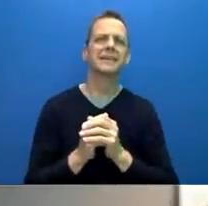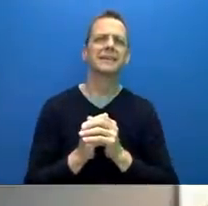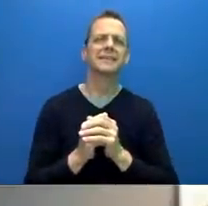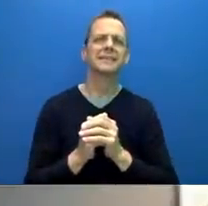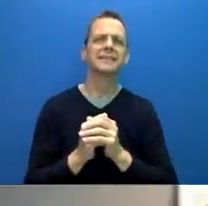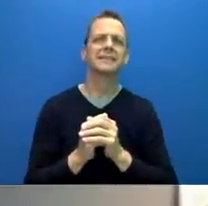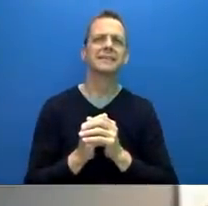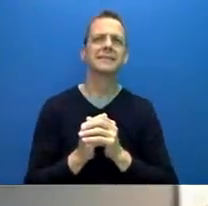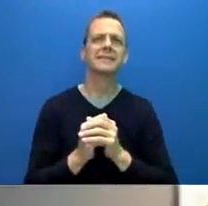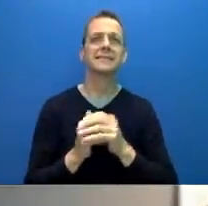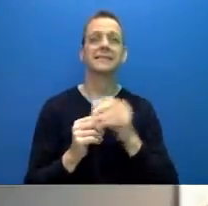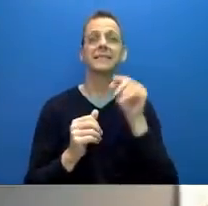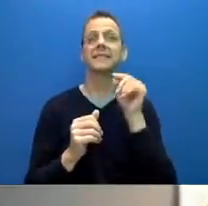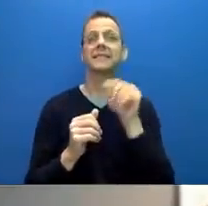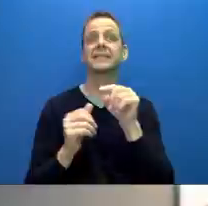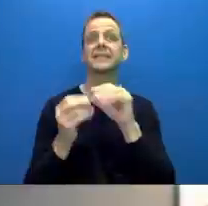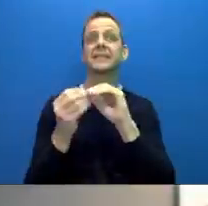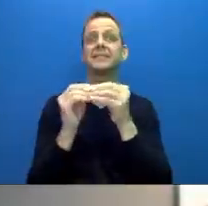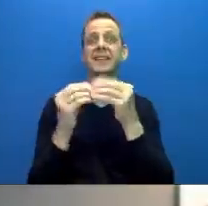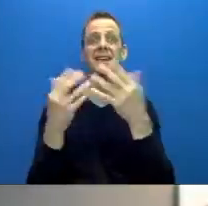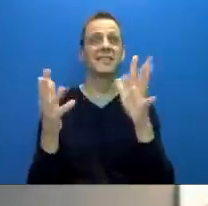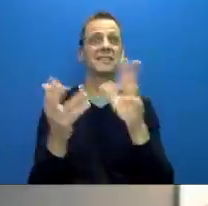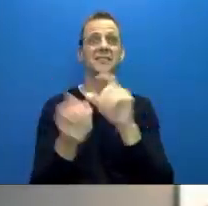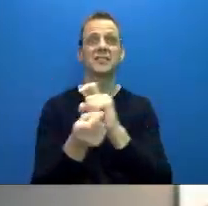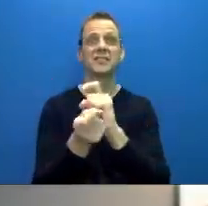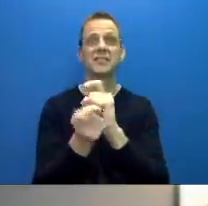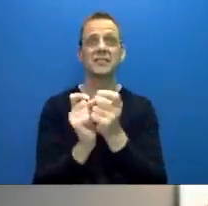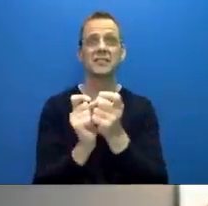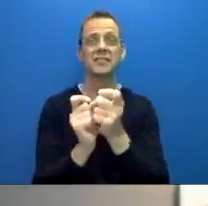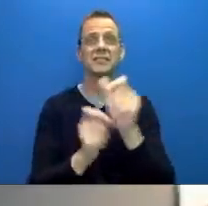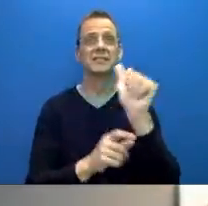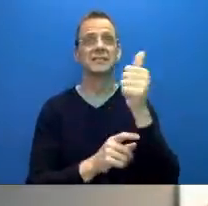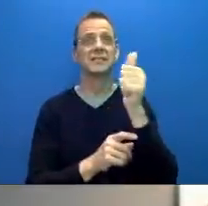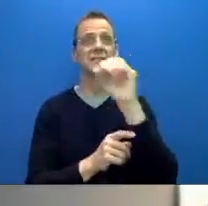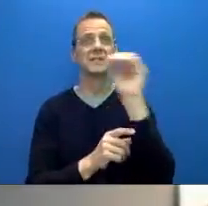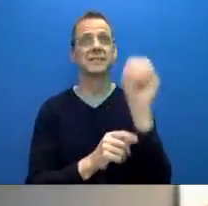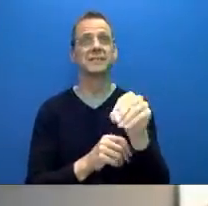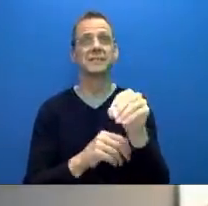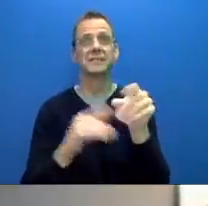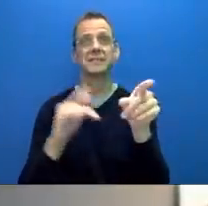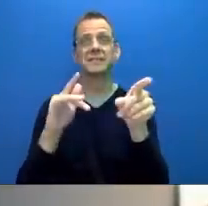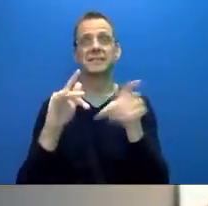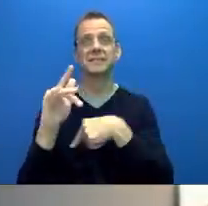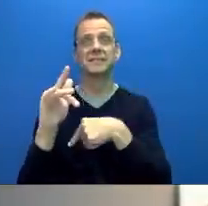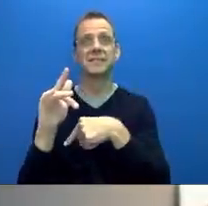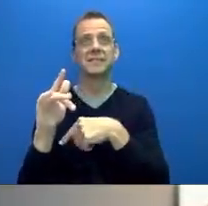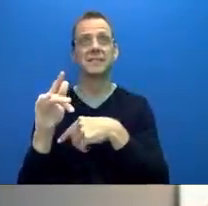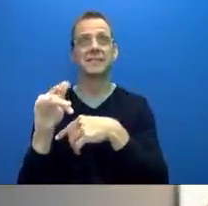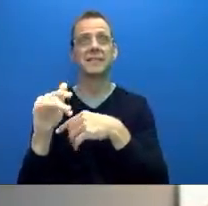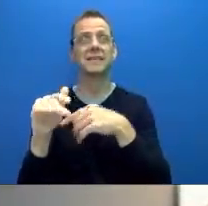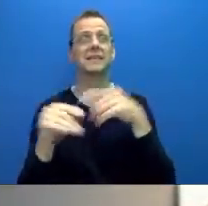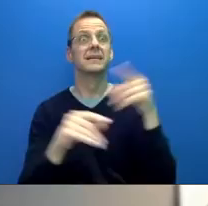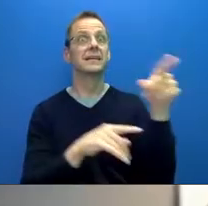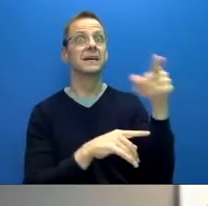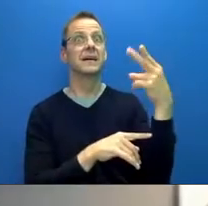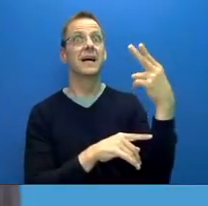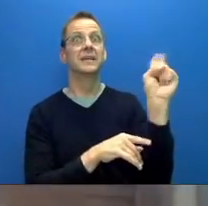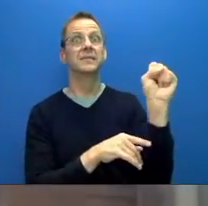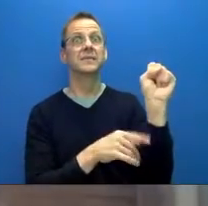absentees rate within a building and a larger high school in an urban center that has 200 kids. That's 200 kids. By then it's too